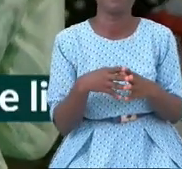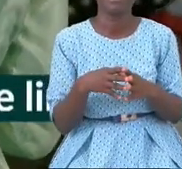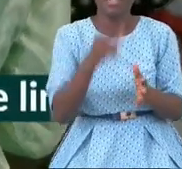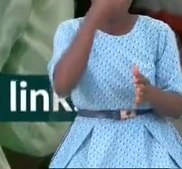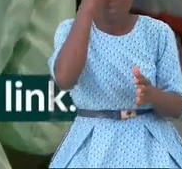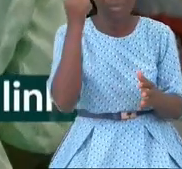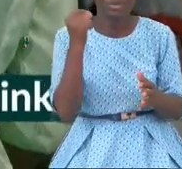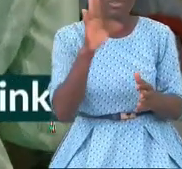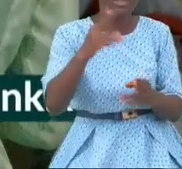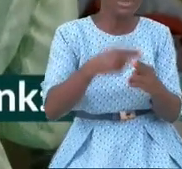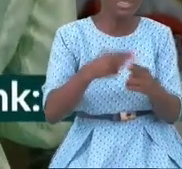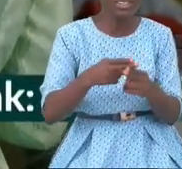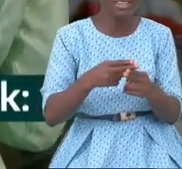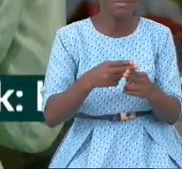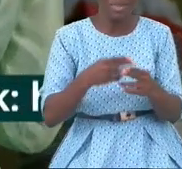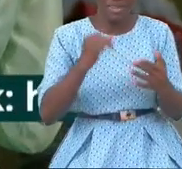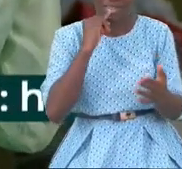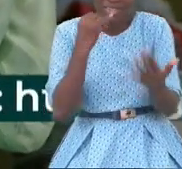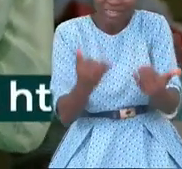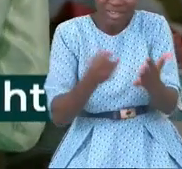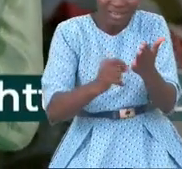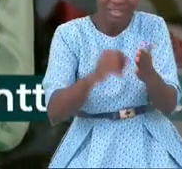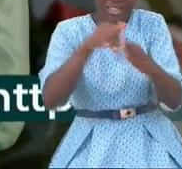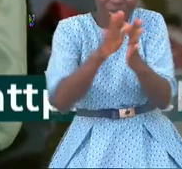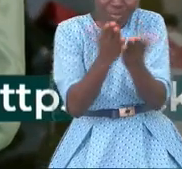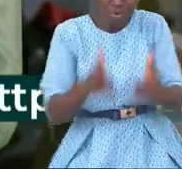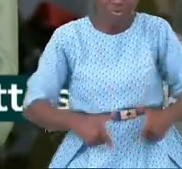Now, if you are on radio or on television,